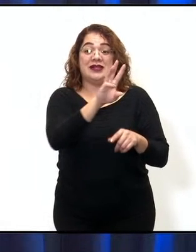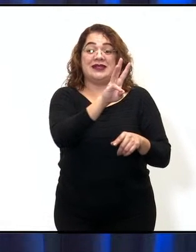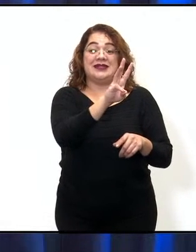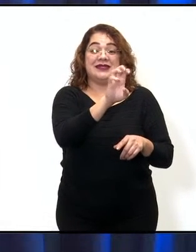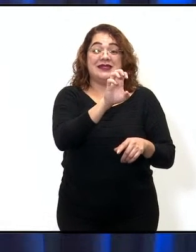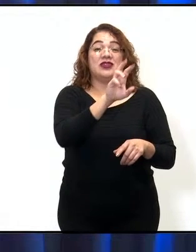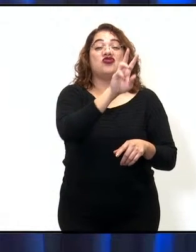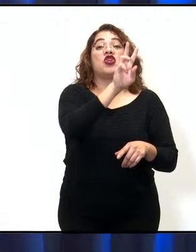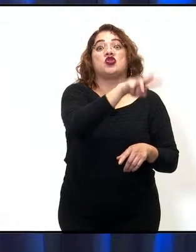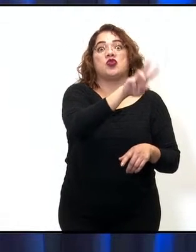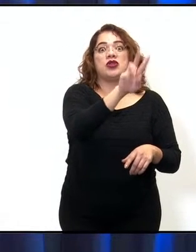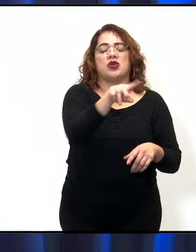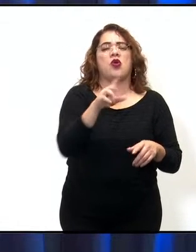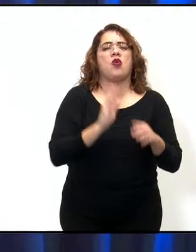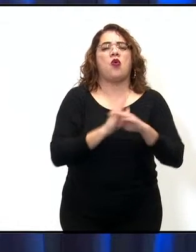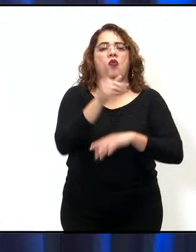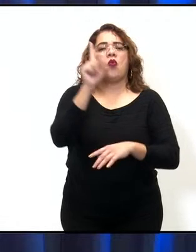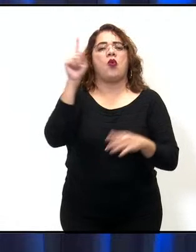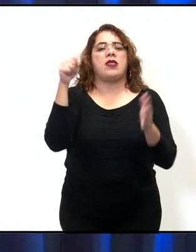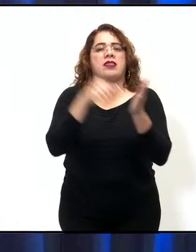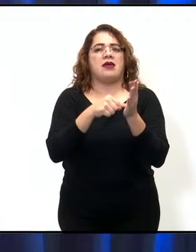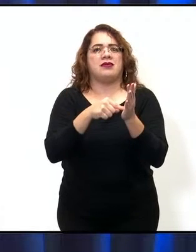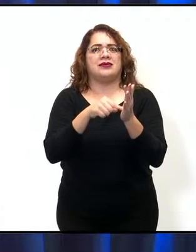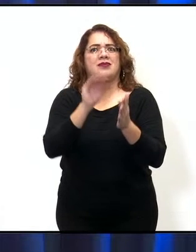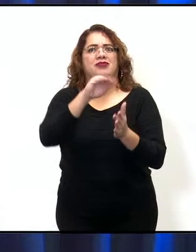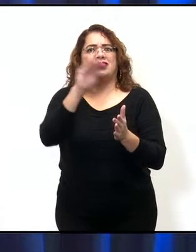over 1,000%.